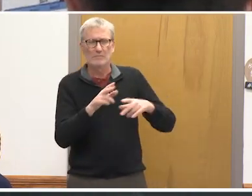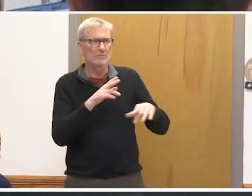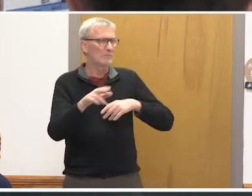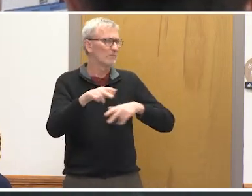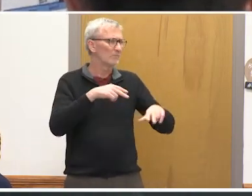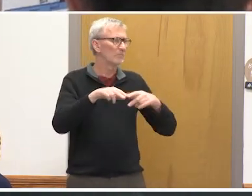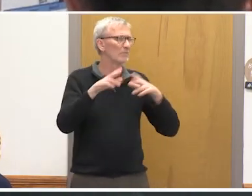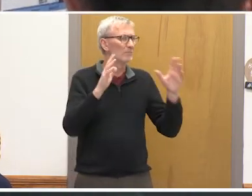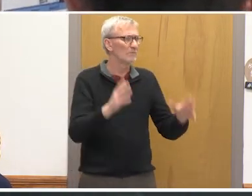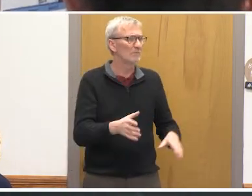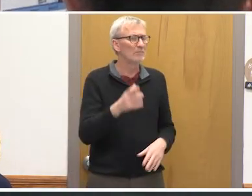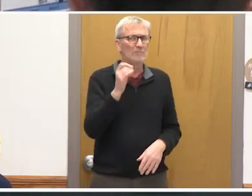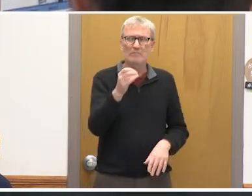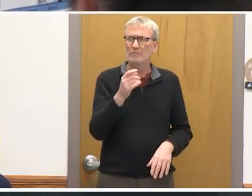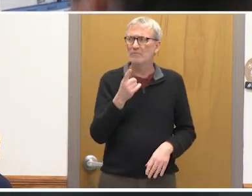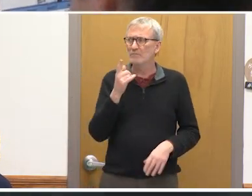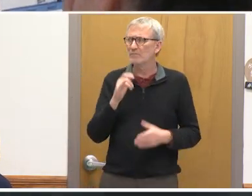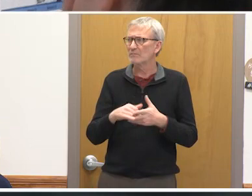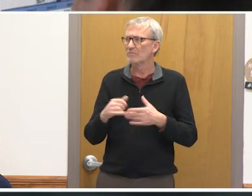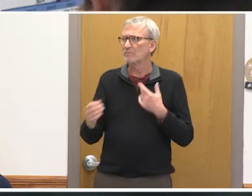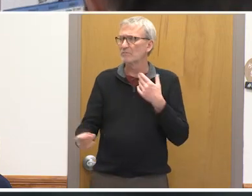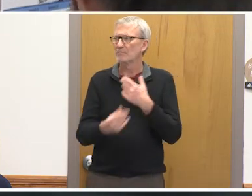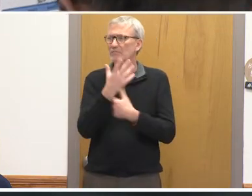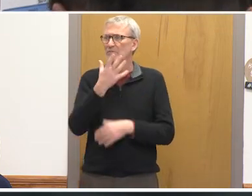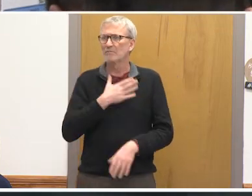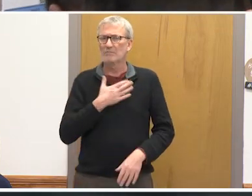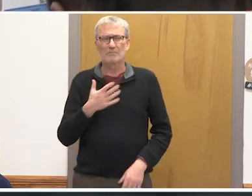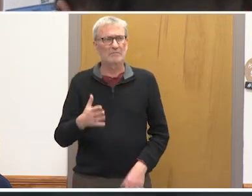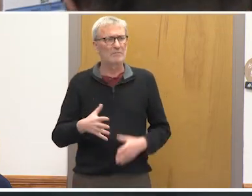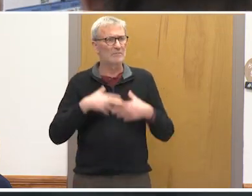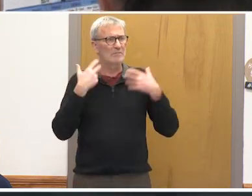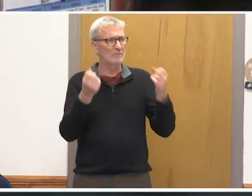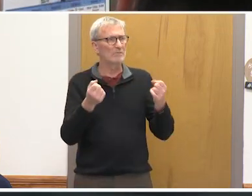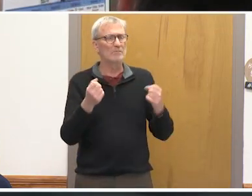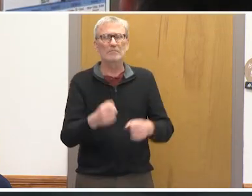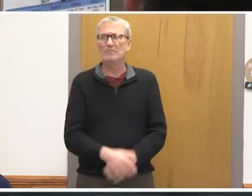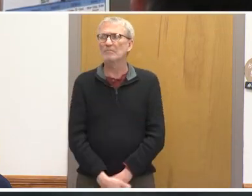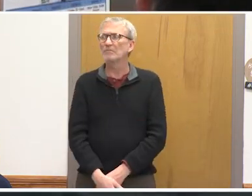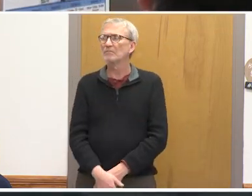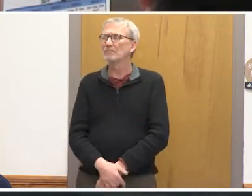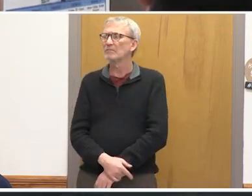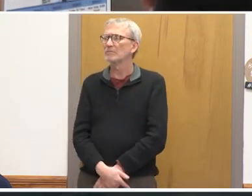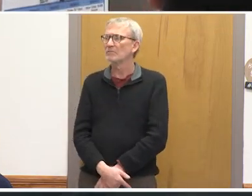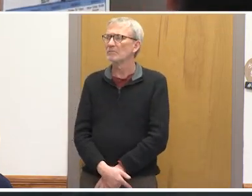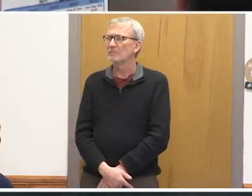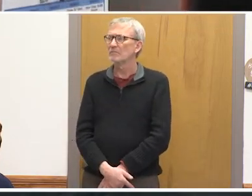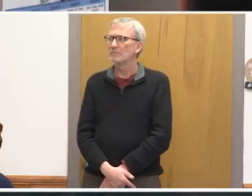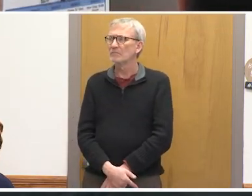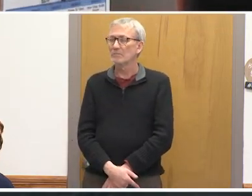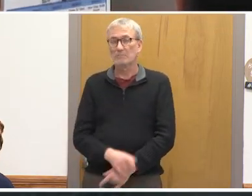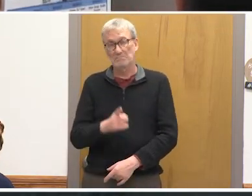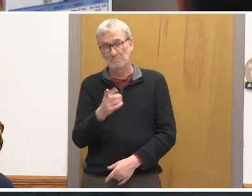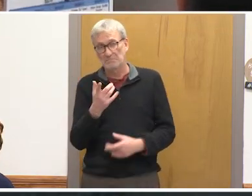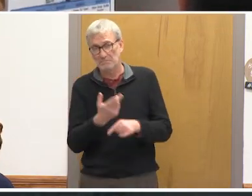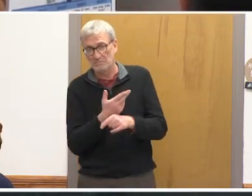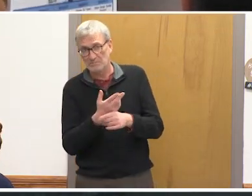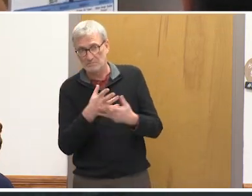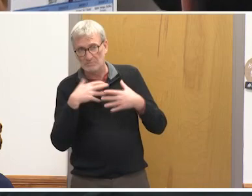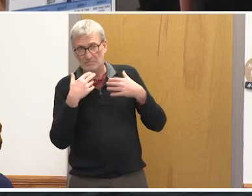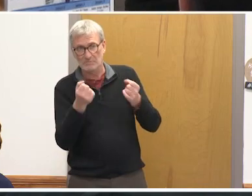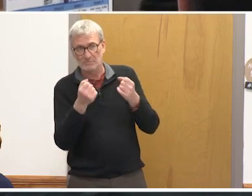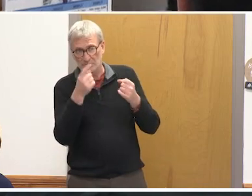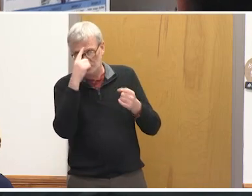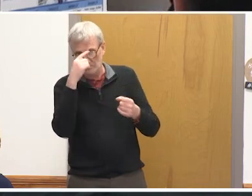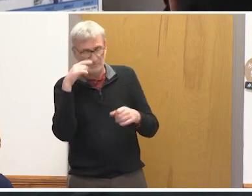time, and it's also effective to my health. So if you're engineers and you're architects, are they using the health issues